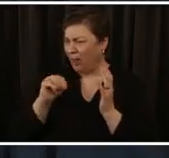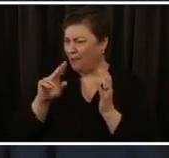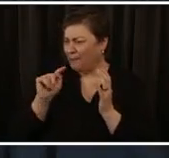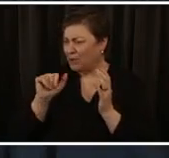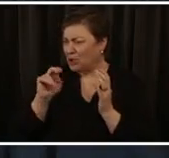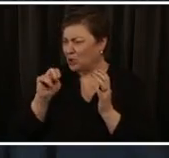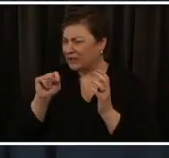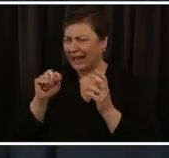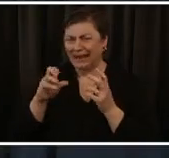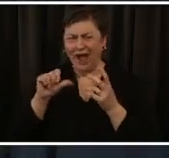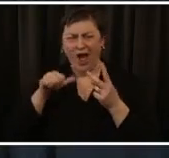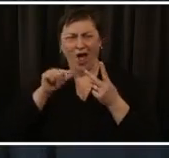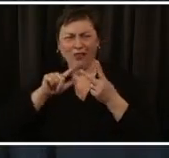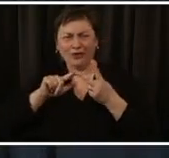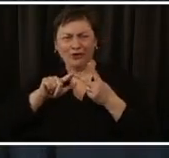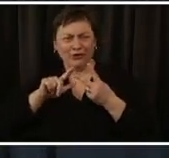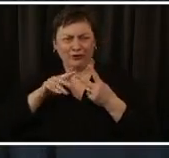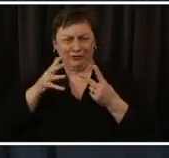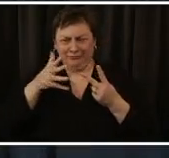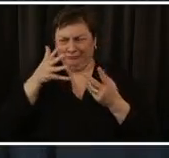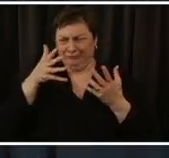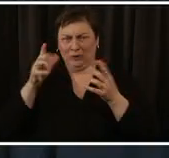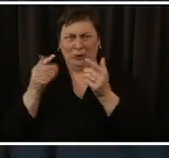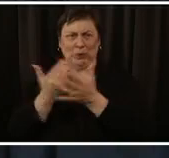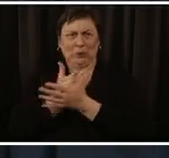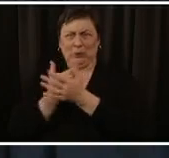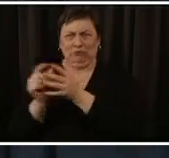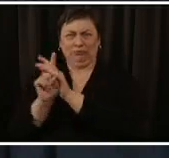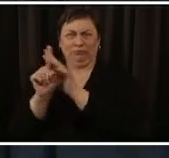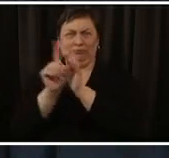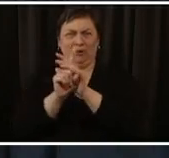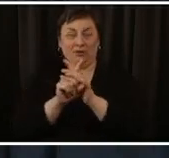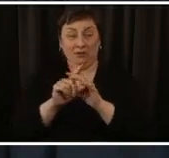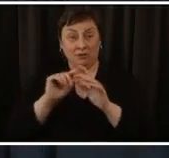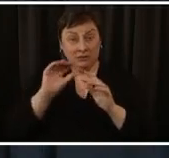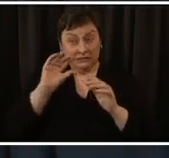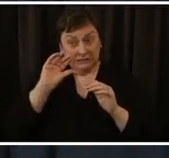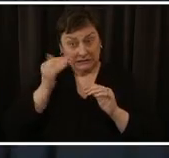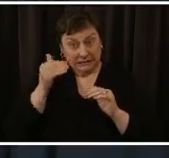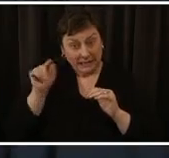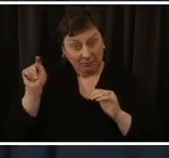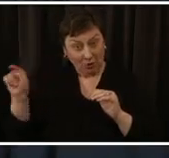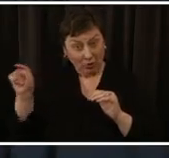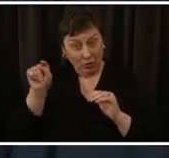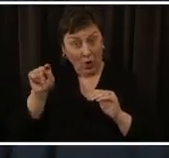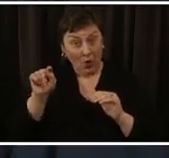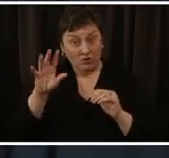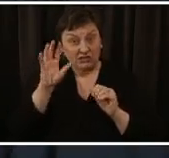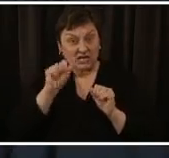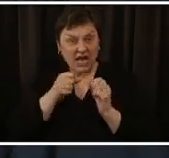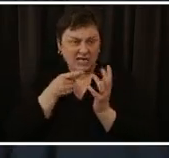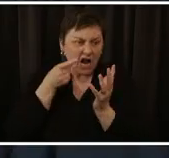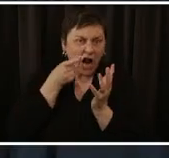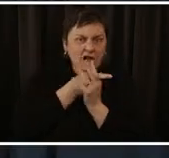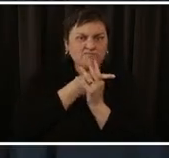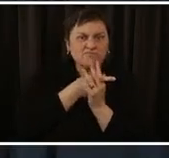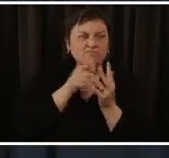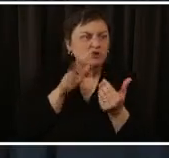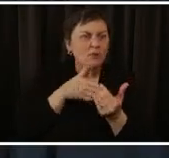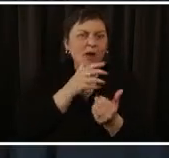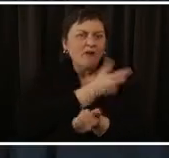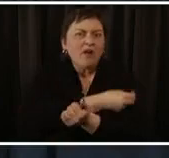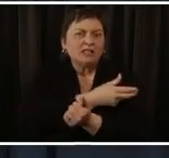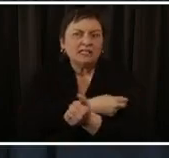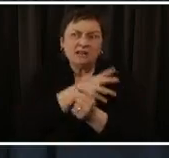Texas variant. Both are reportedly said to be more resistant to antibodies. So which variants are we testing for here in